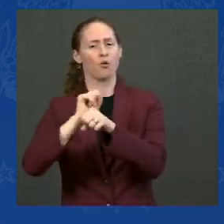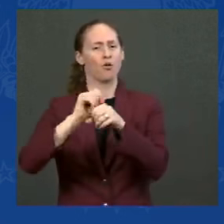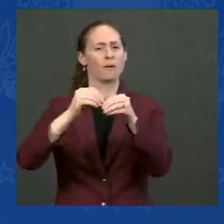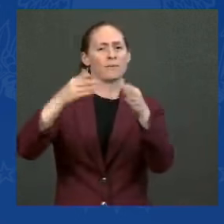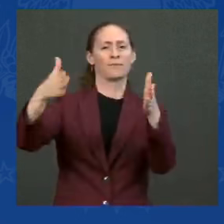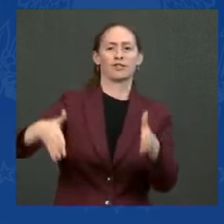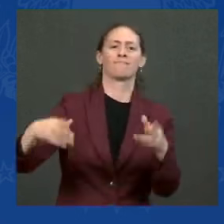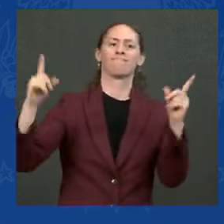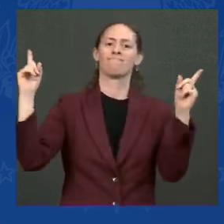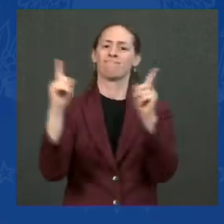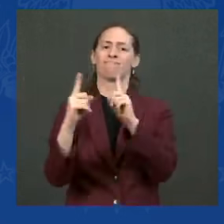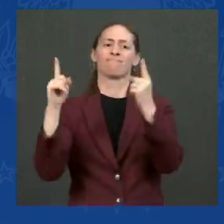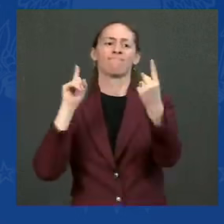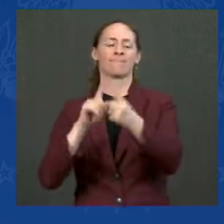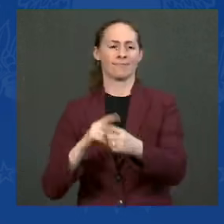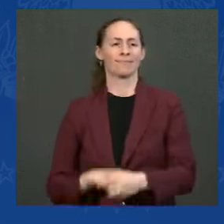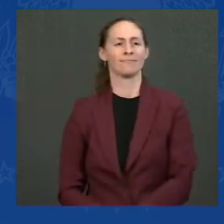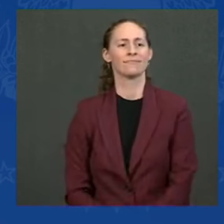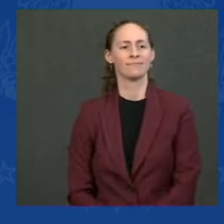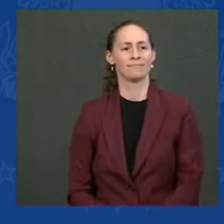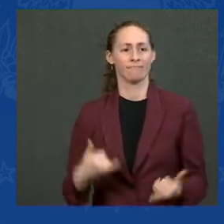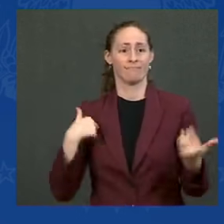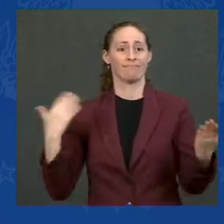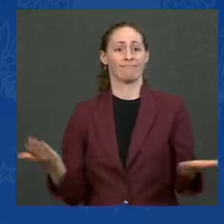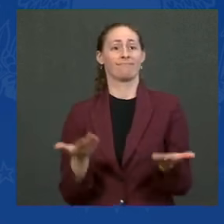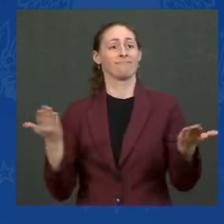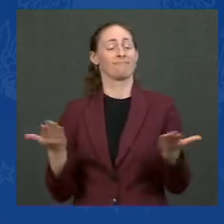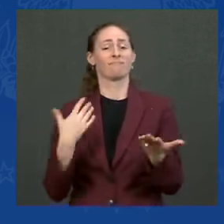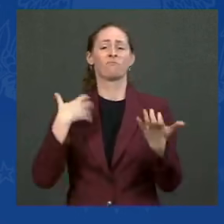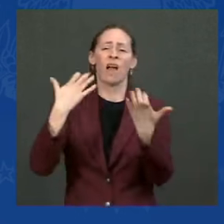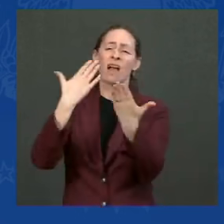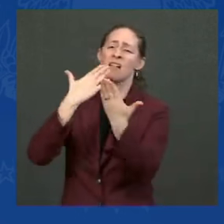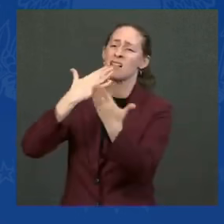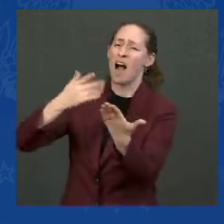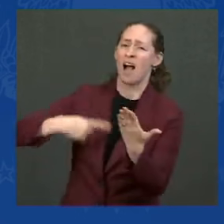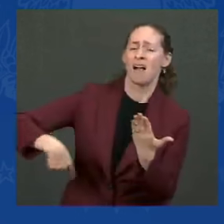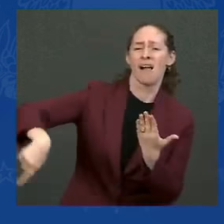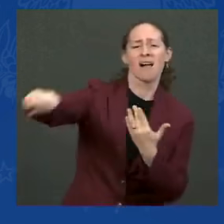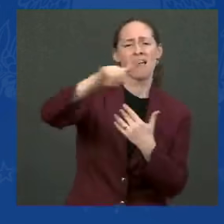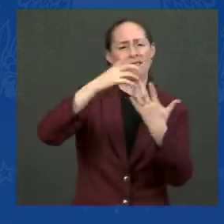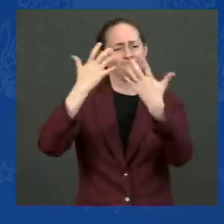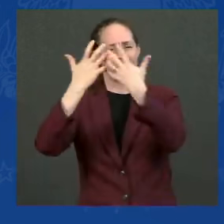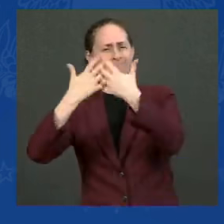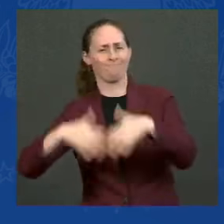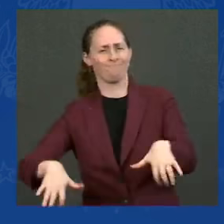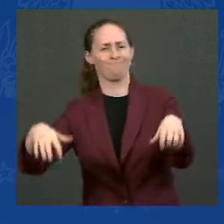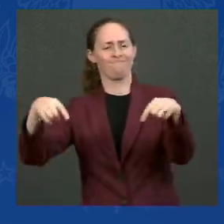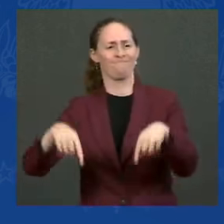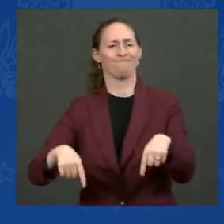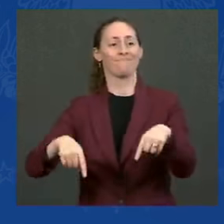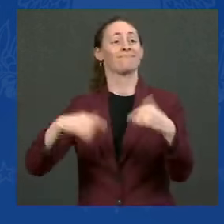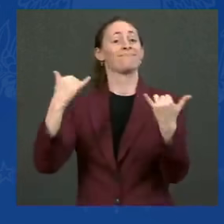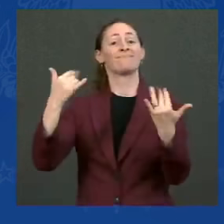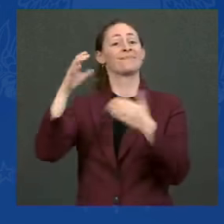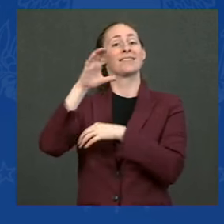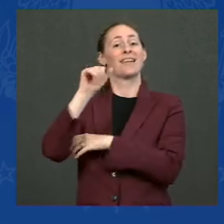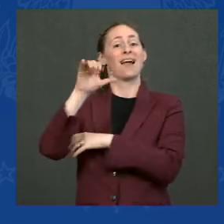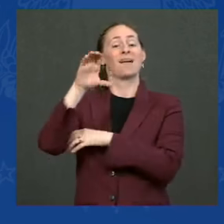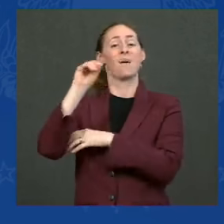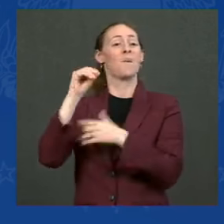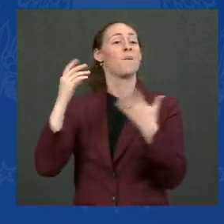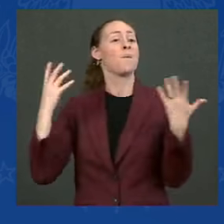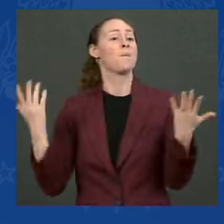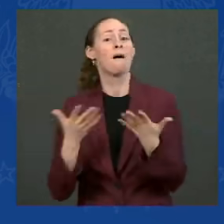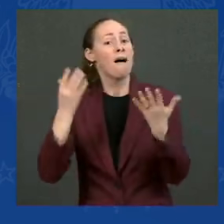here to Clayco to thank this company for doing the right thing. Today, Clayco is announcing it's going to require